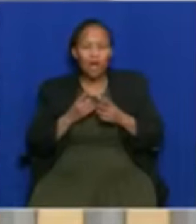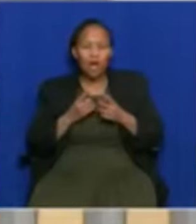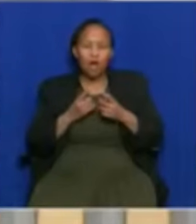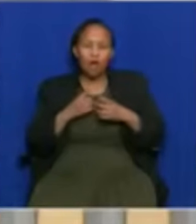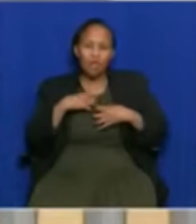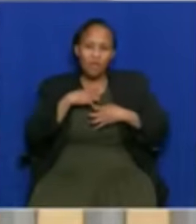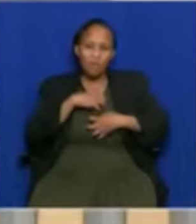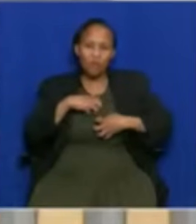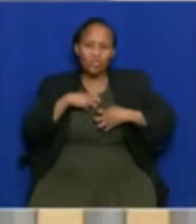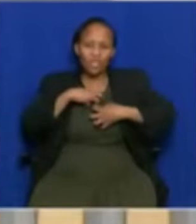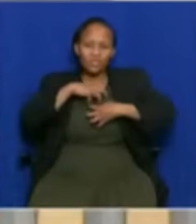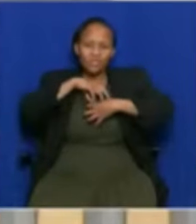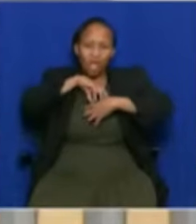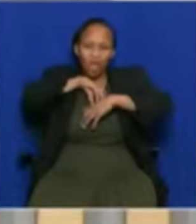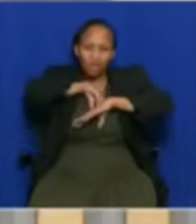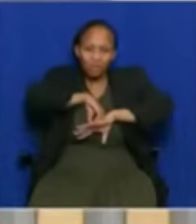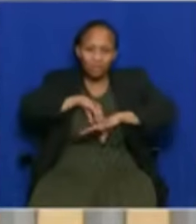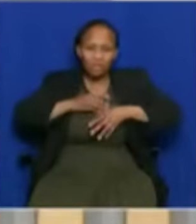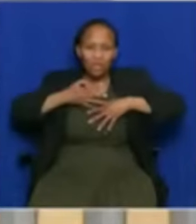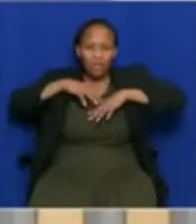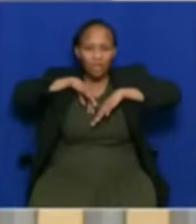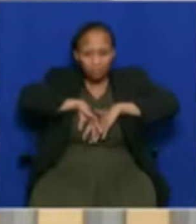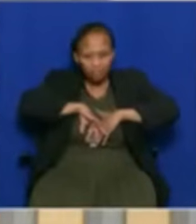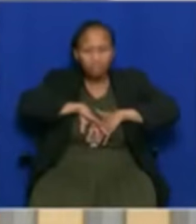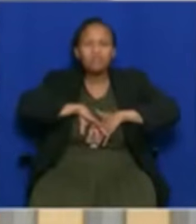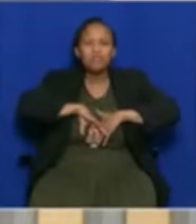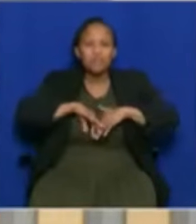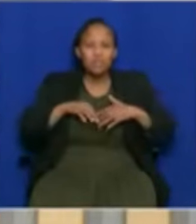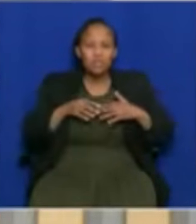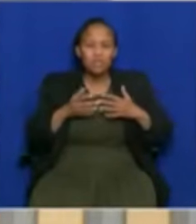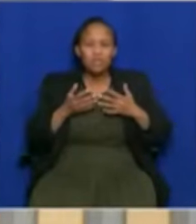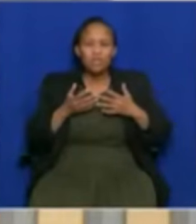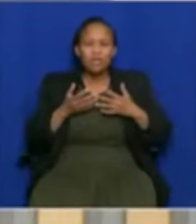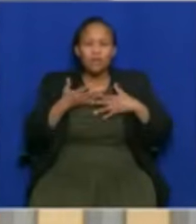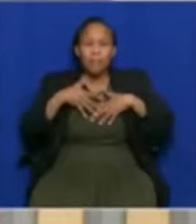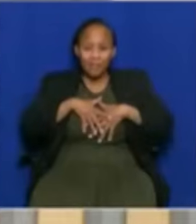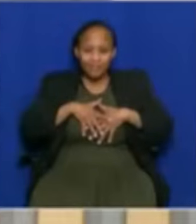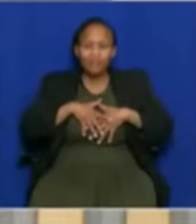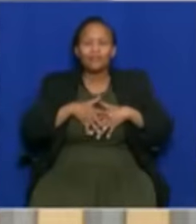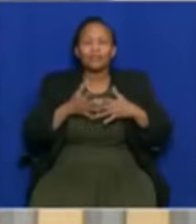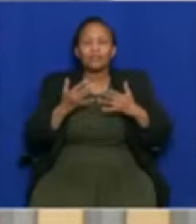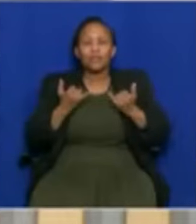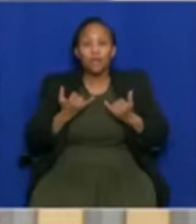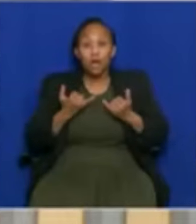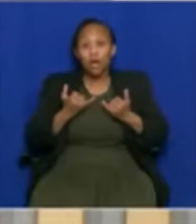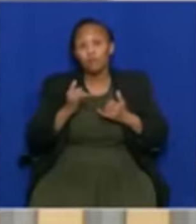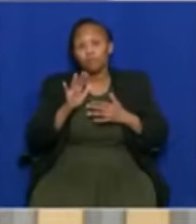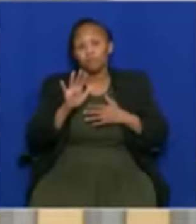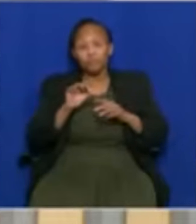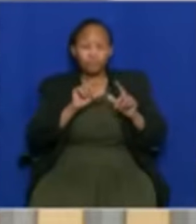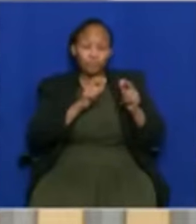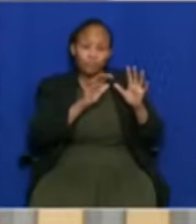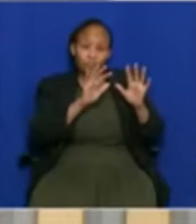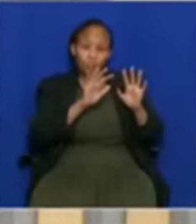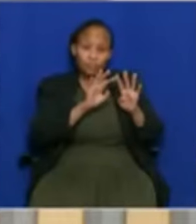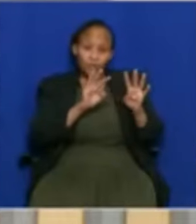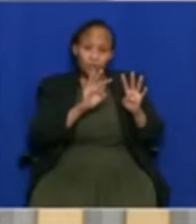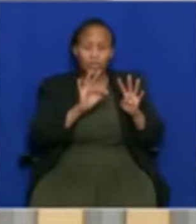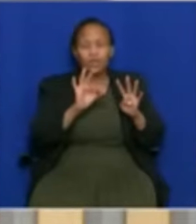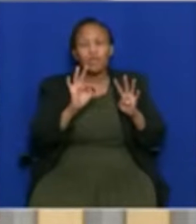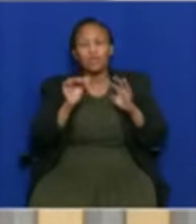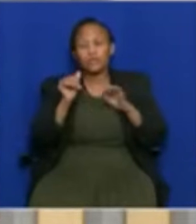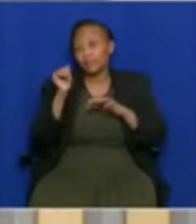give me the permission yesterday with regards to how I spoke about a